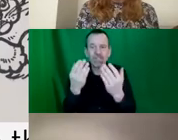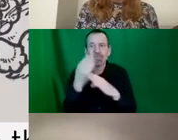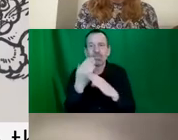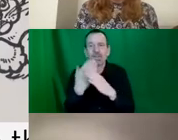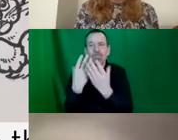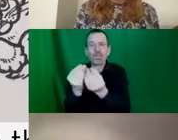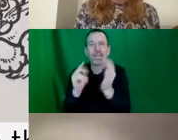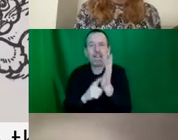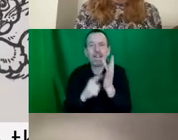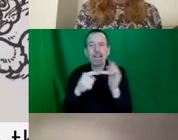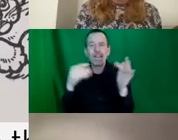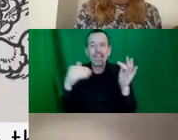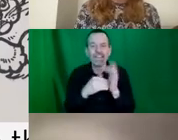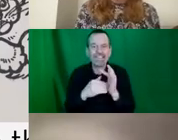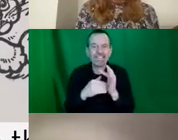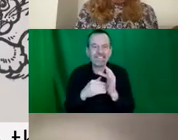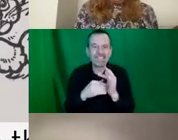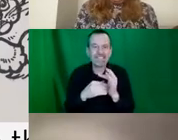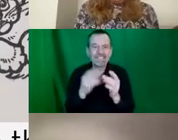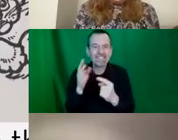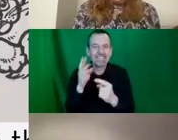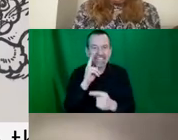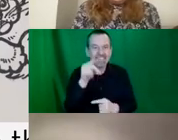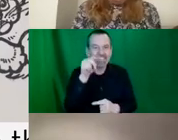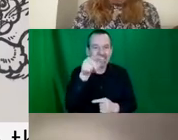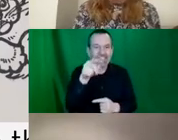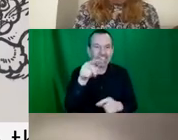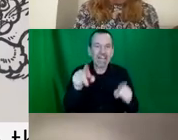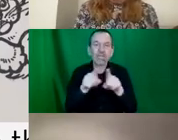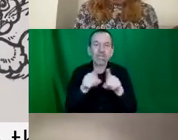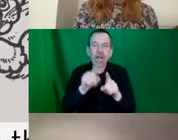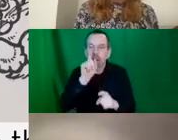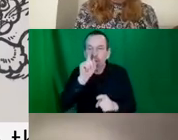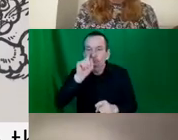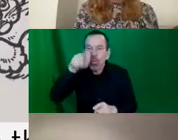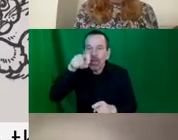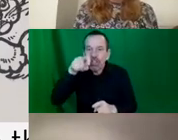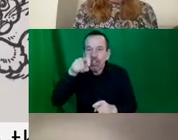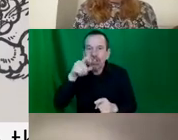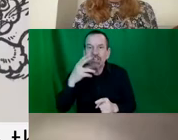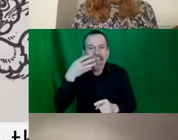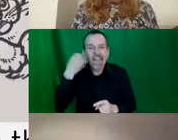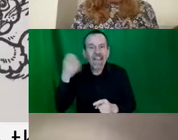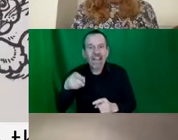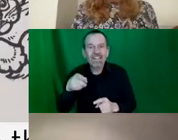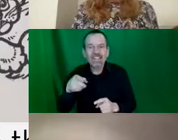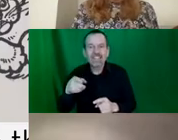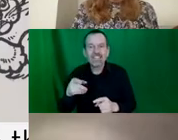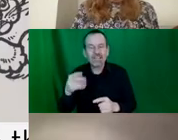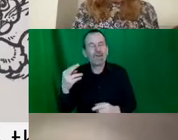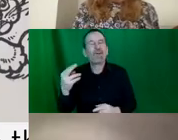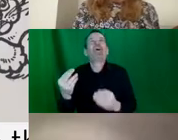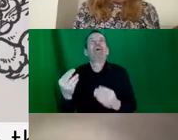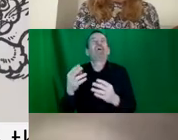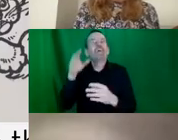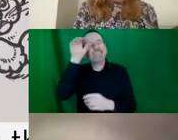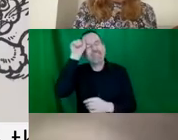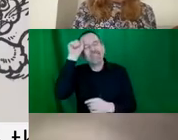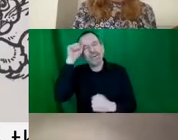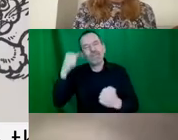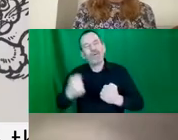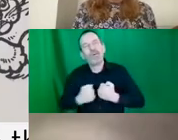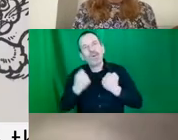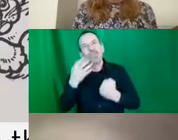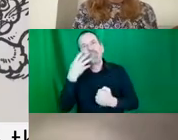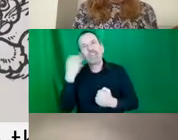and his cat Foss, shown here, and Gobellino, the witch's cat, shown above, who reminded me a bit of my own cat after she eats too quickly and is